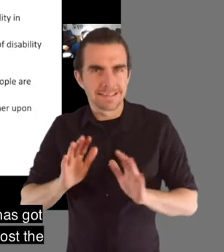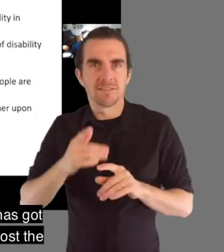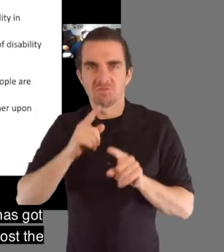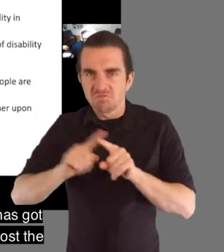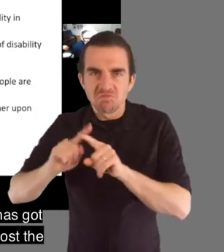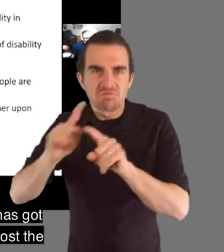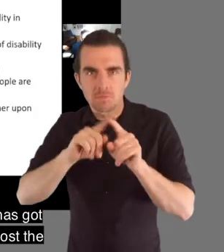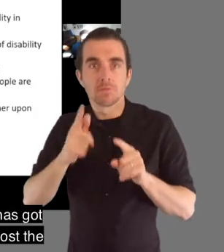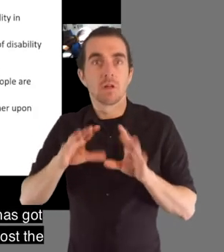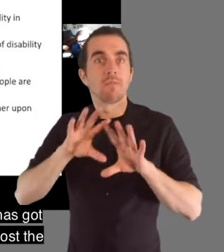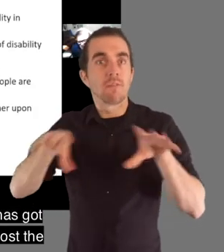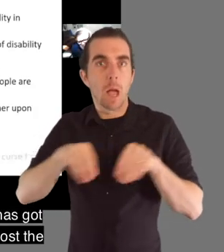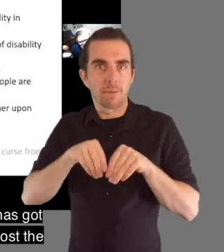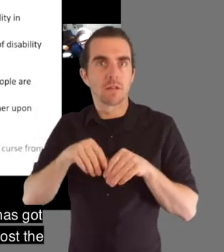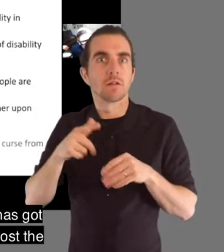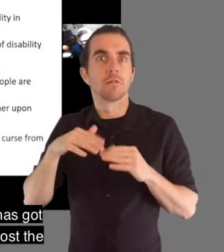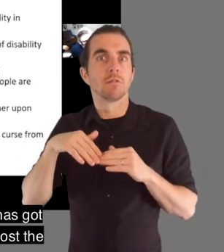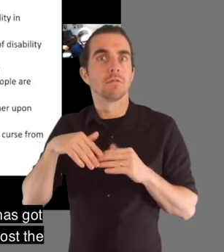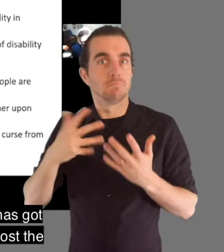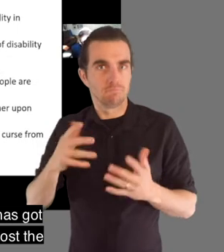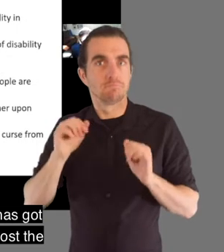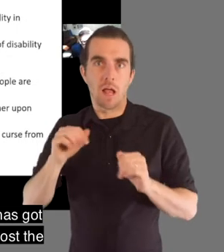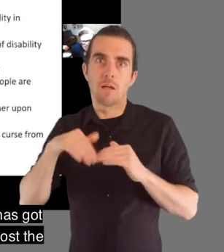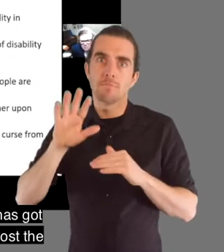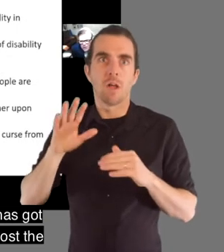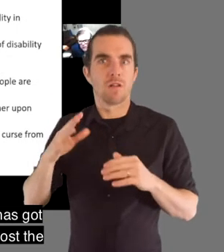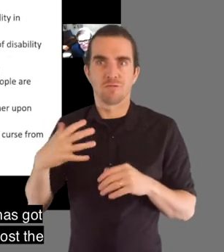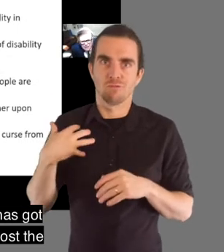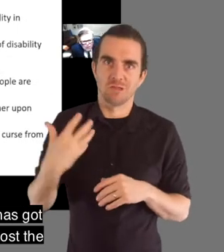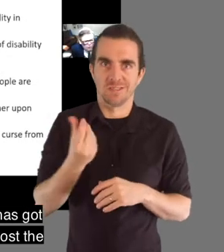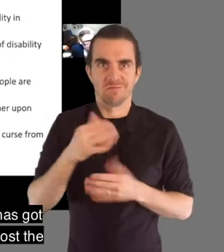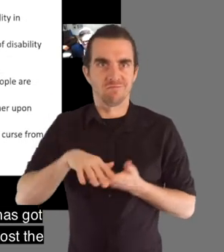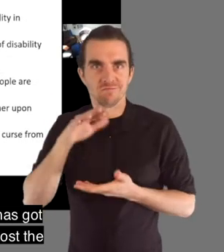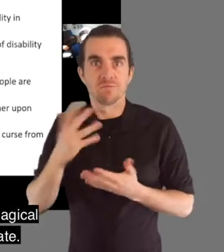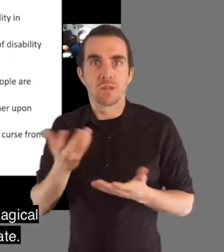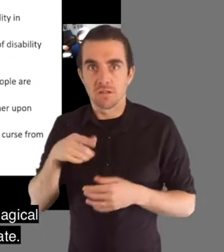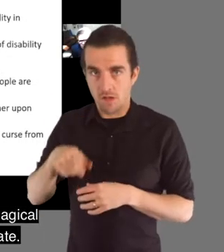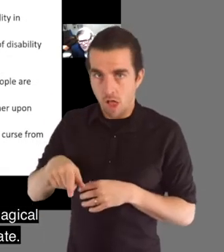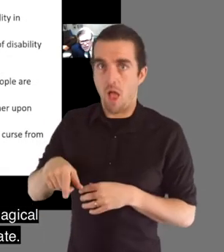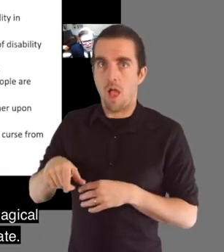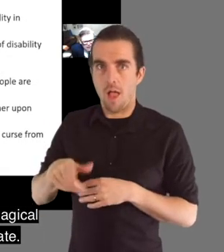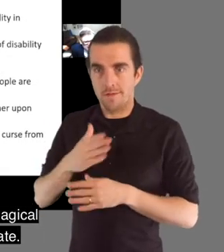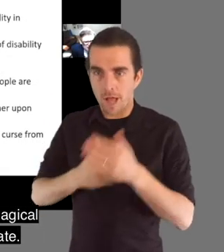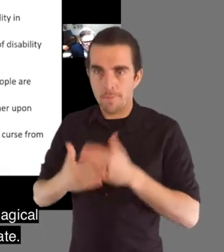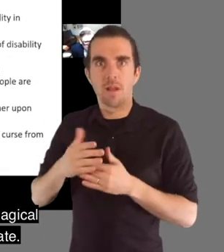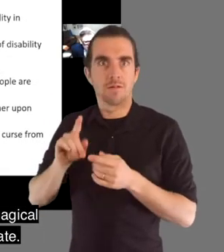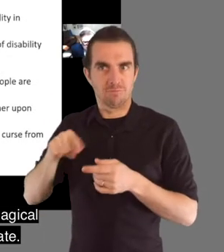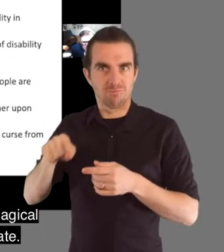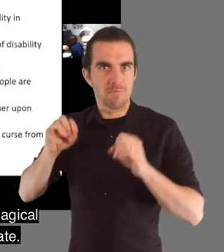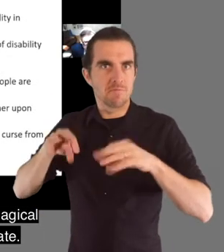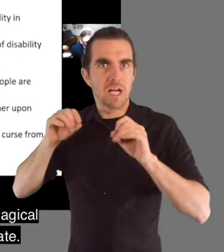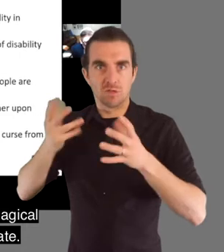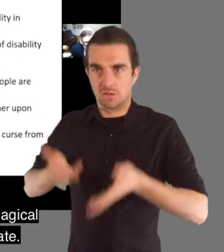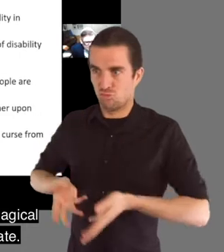A variant of that is that the family has got richer because they've sold almost the soul of the child in some sort of